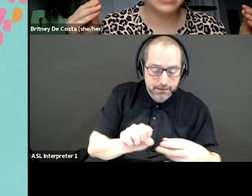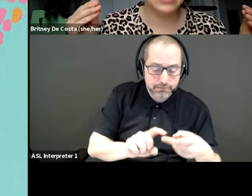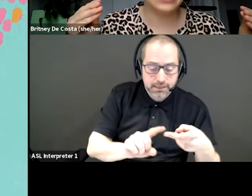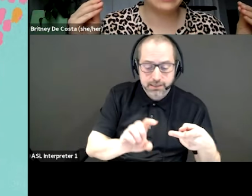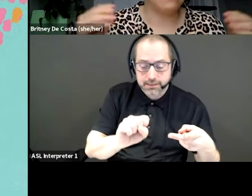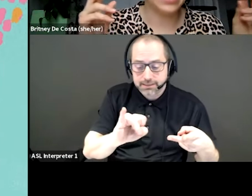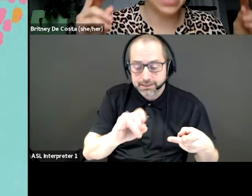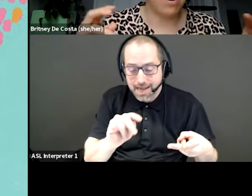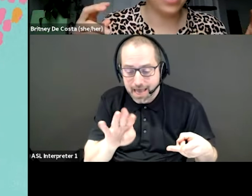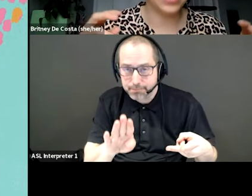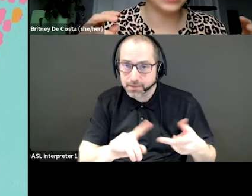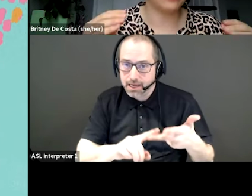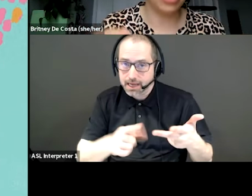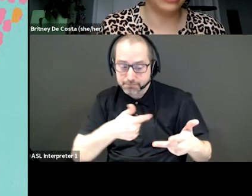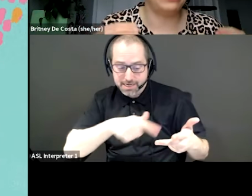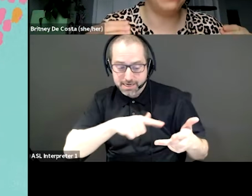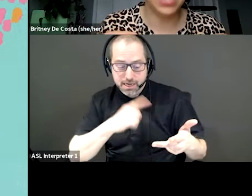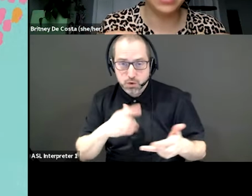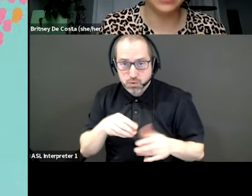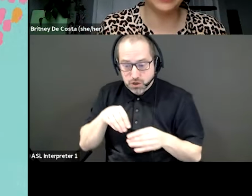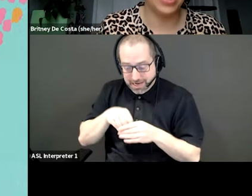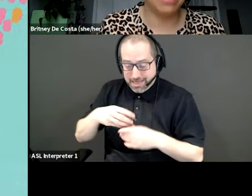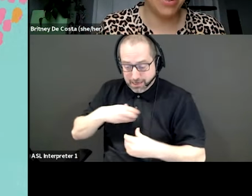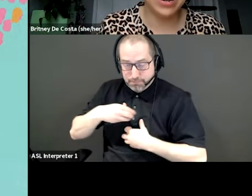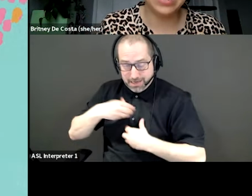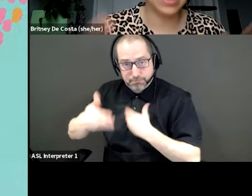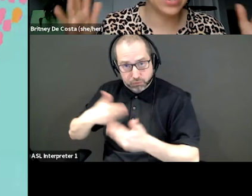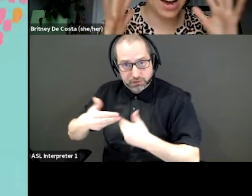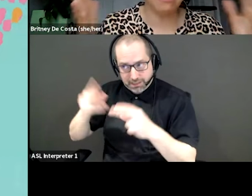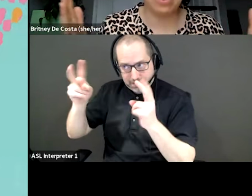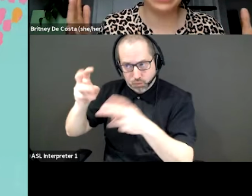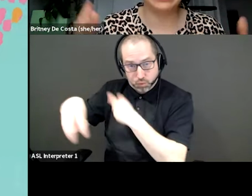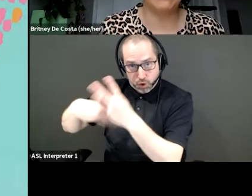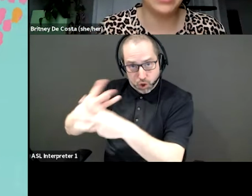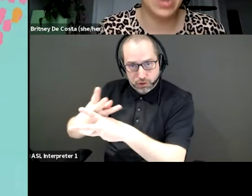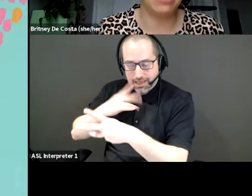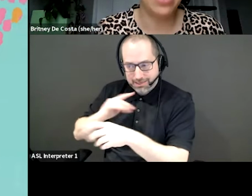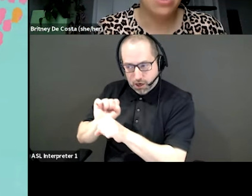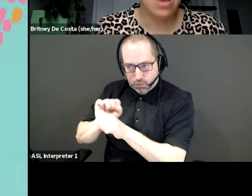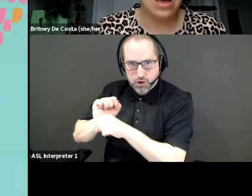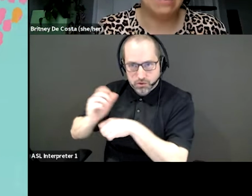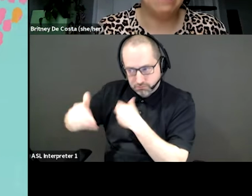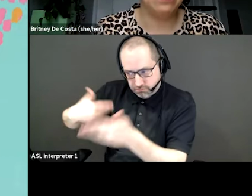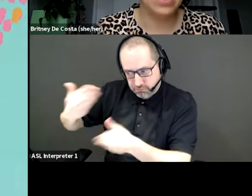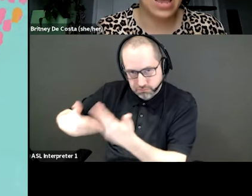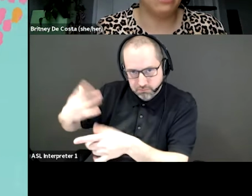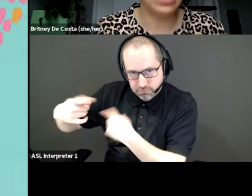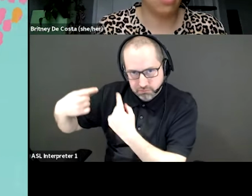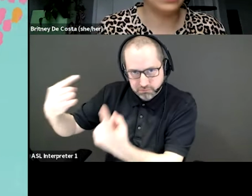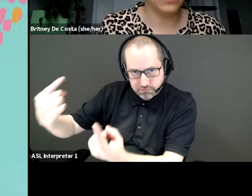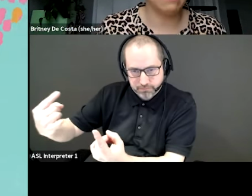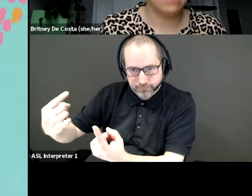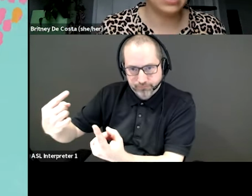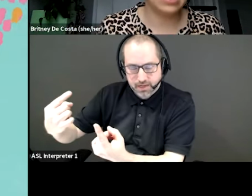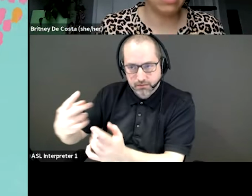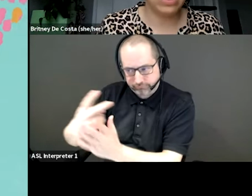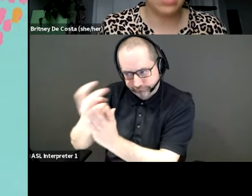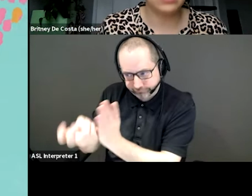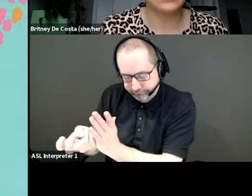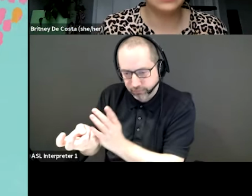in the complaints processes world, we've done a lot of work in there. That's kind of where we live right now. And we always want to